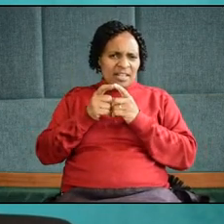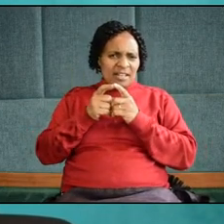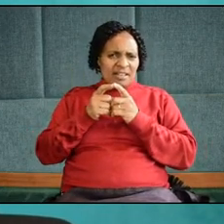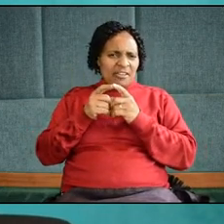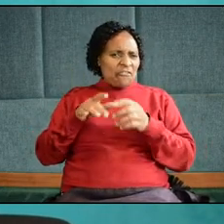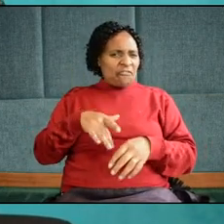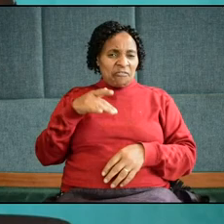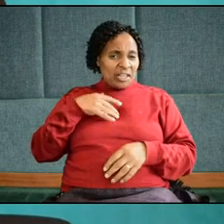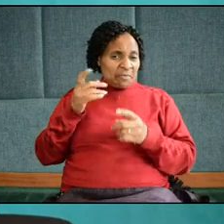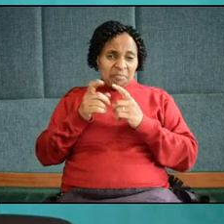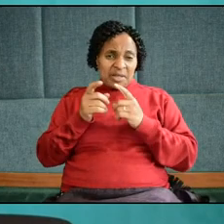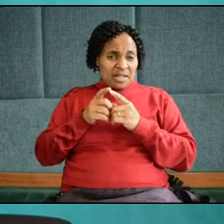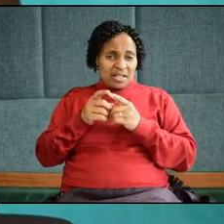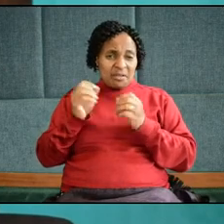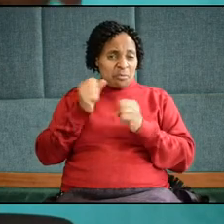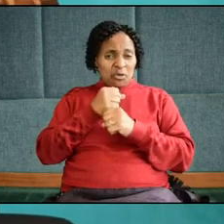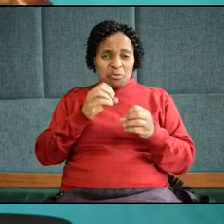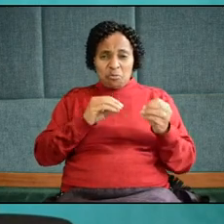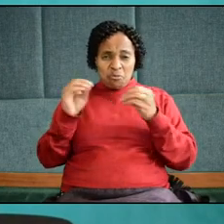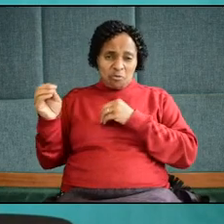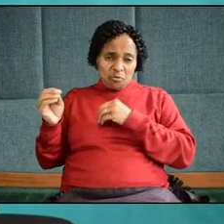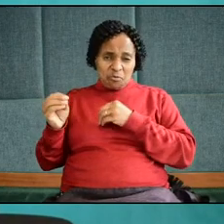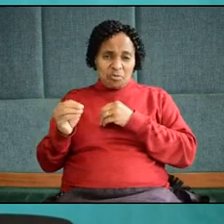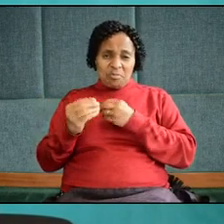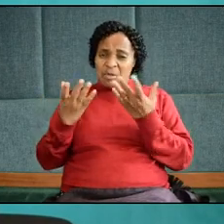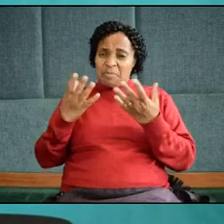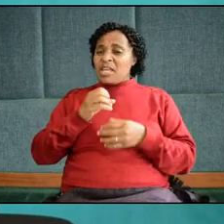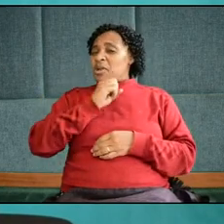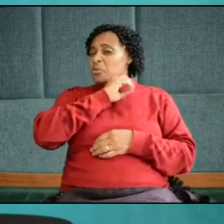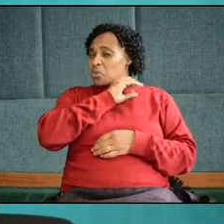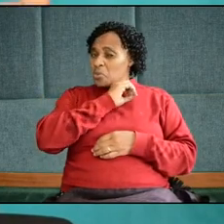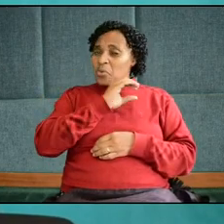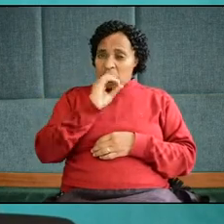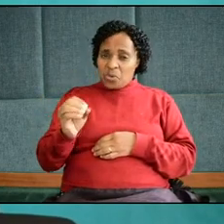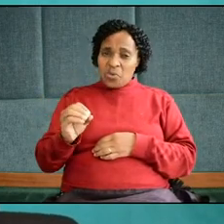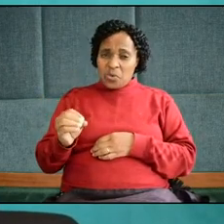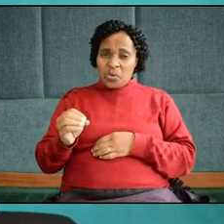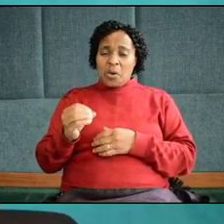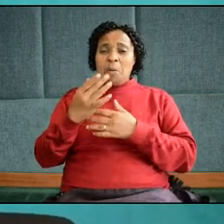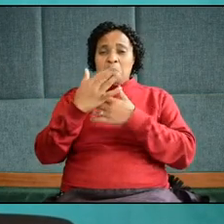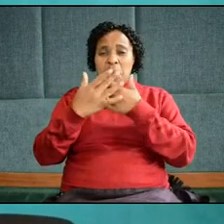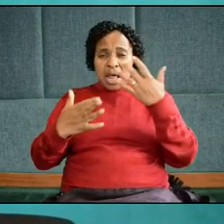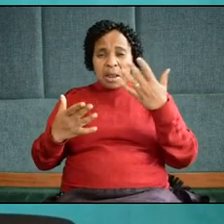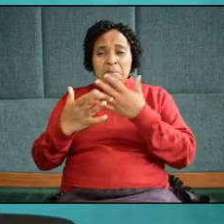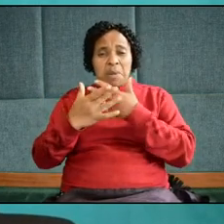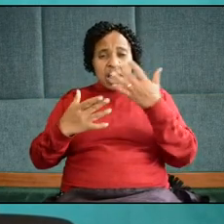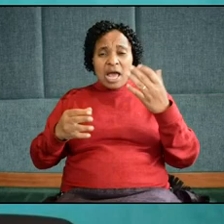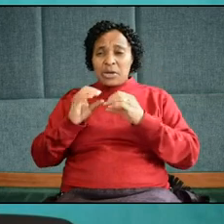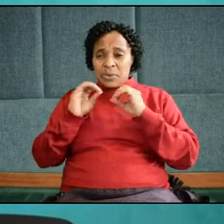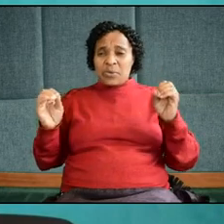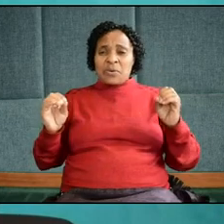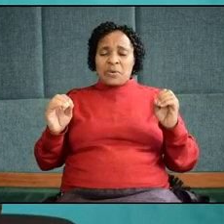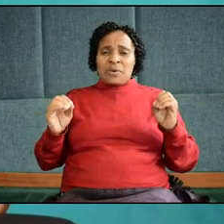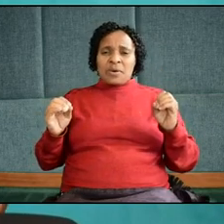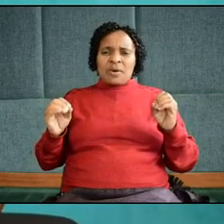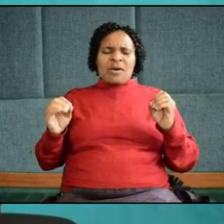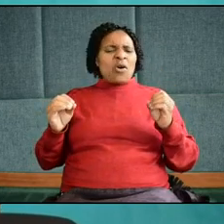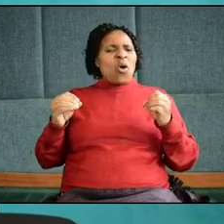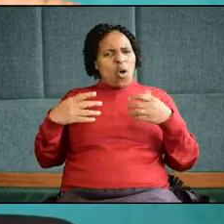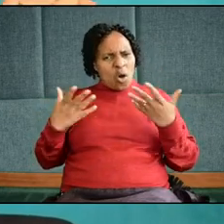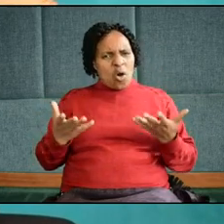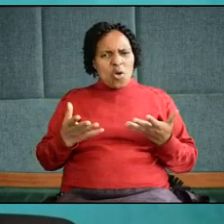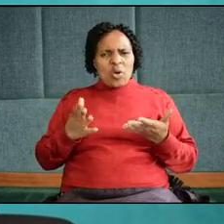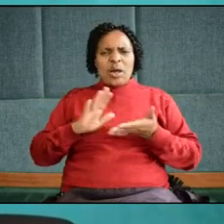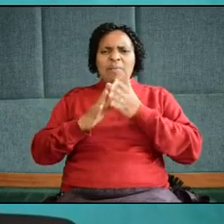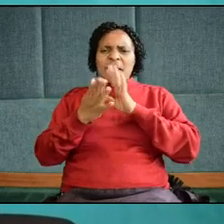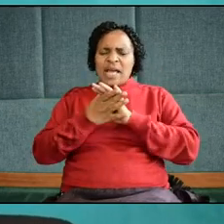feel pain? It's just that they don't moo, they don't bark, so they don't bleat. So we're like, maybe we are being cruel